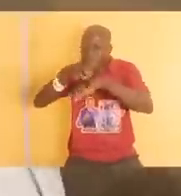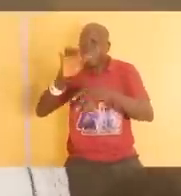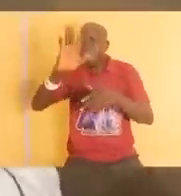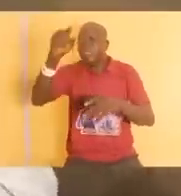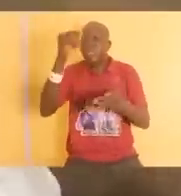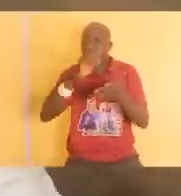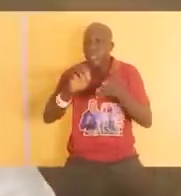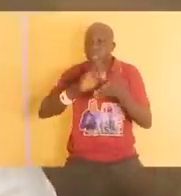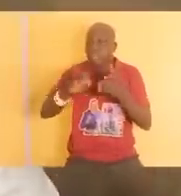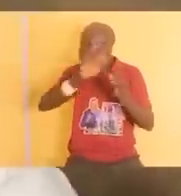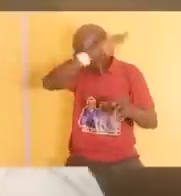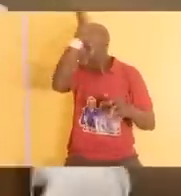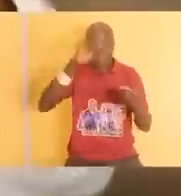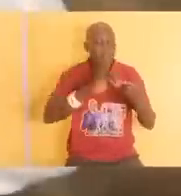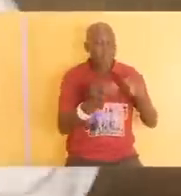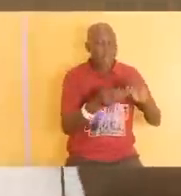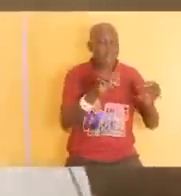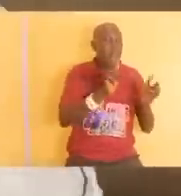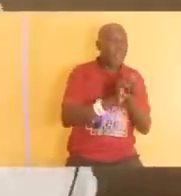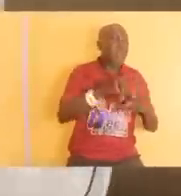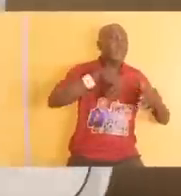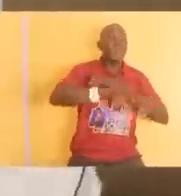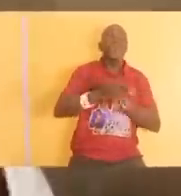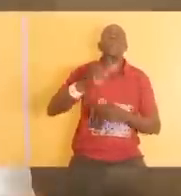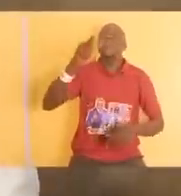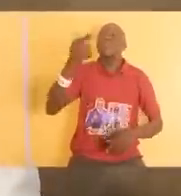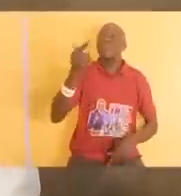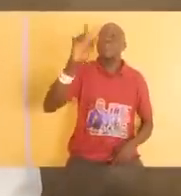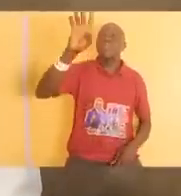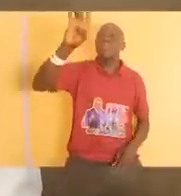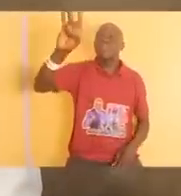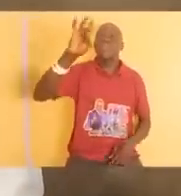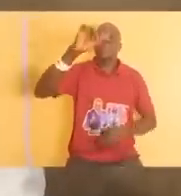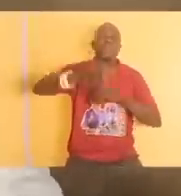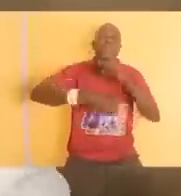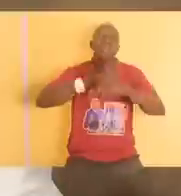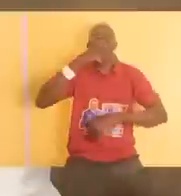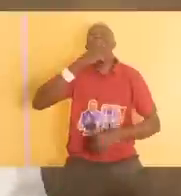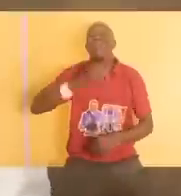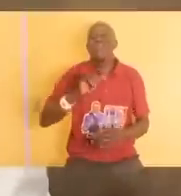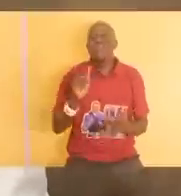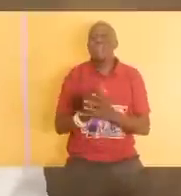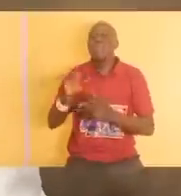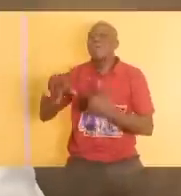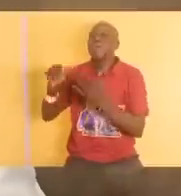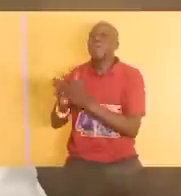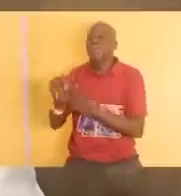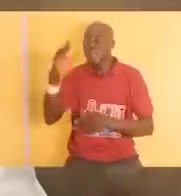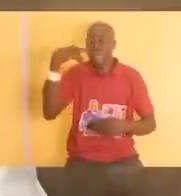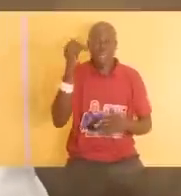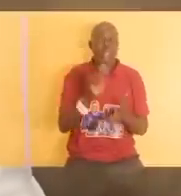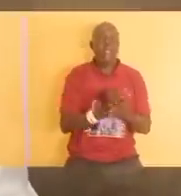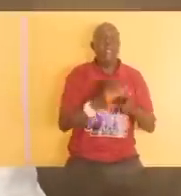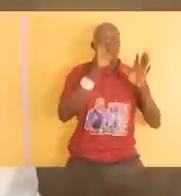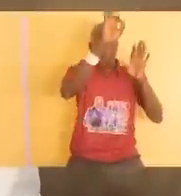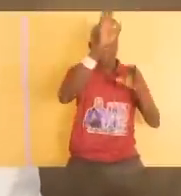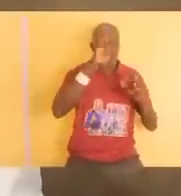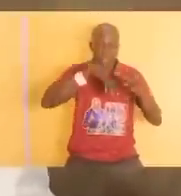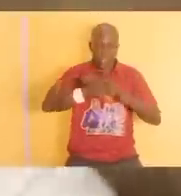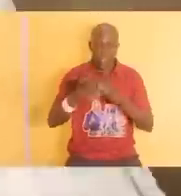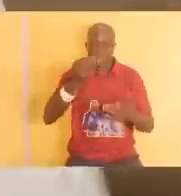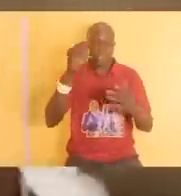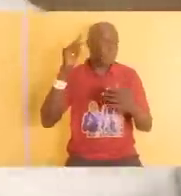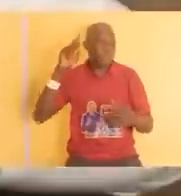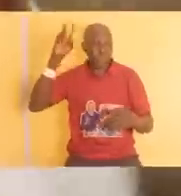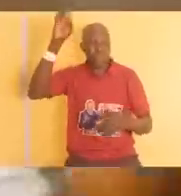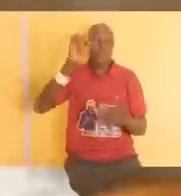No one says that you are not resting me. Only 28 years. And he says 8 years of only daddy. He said that I'm not preach on